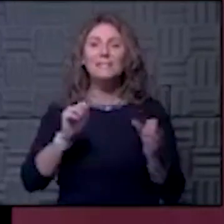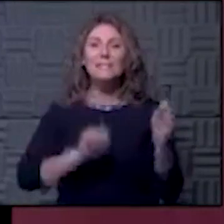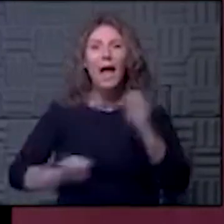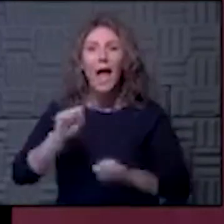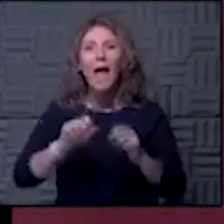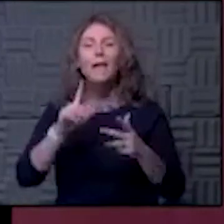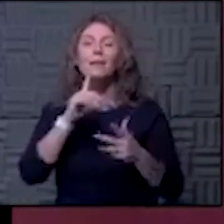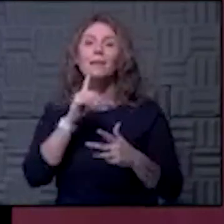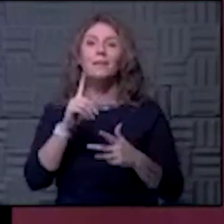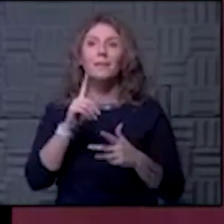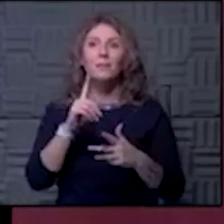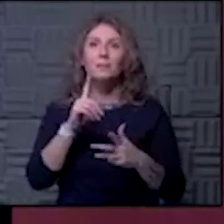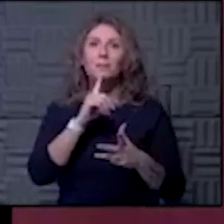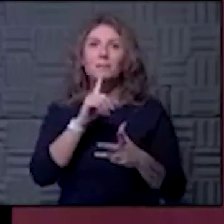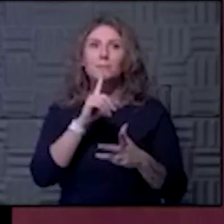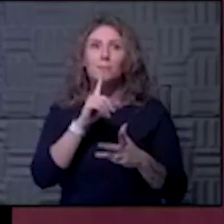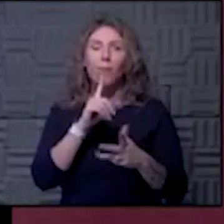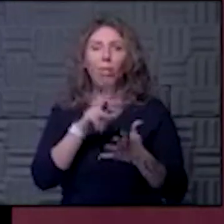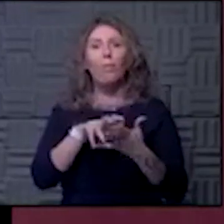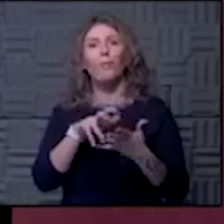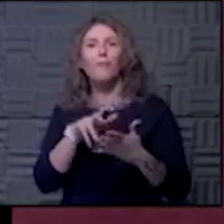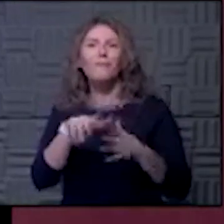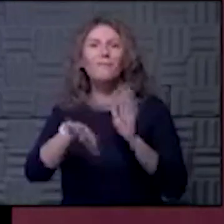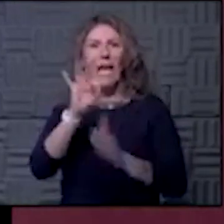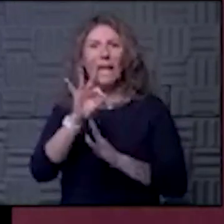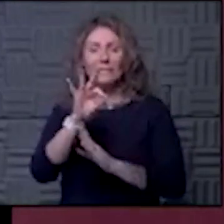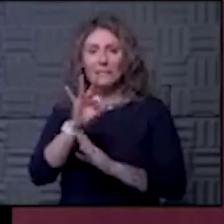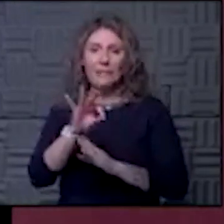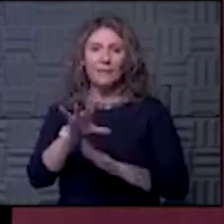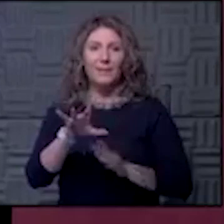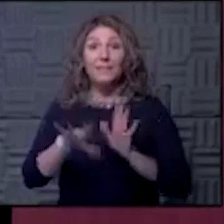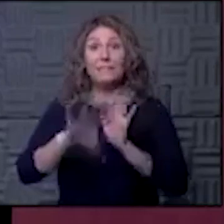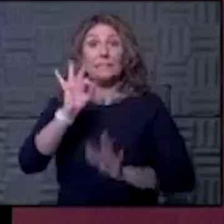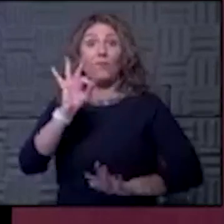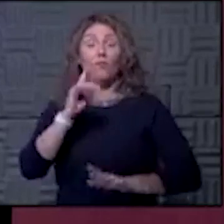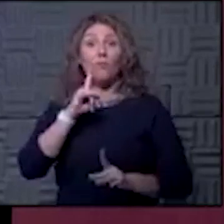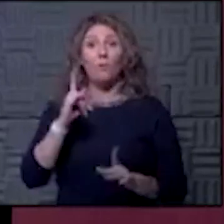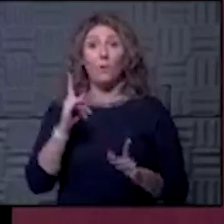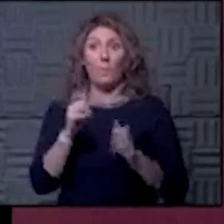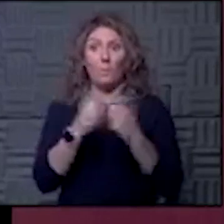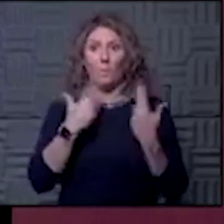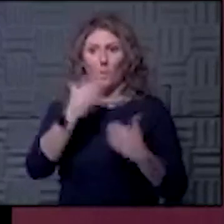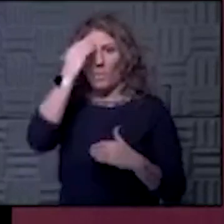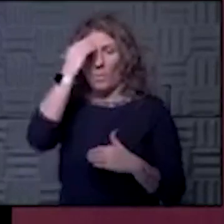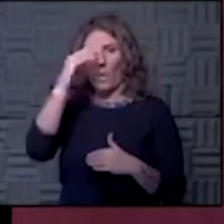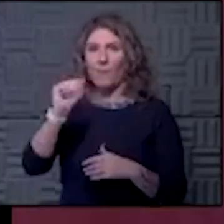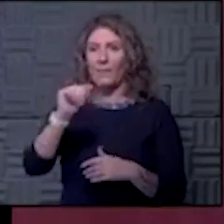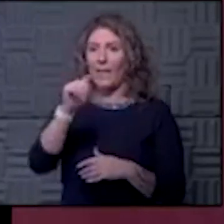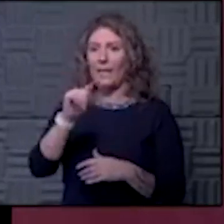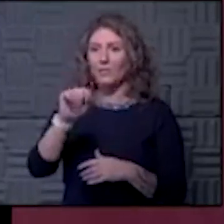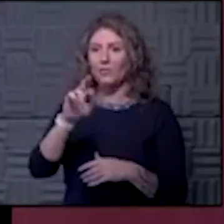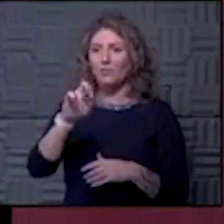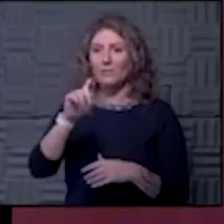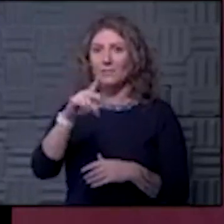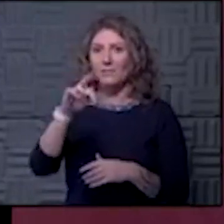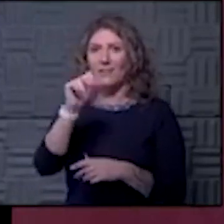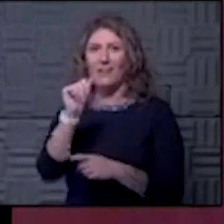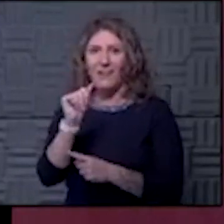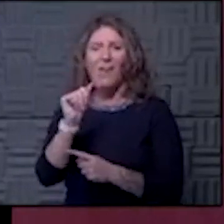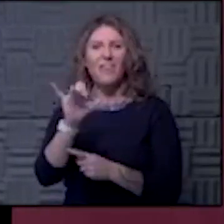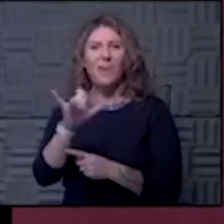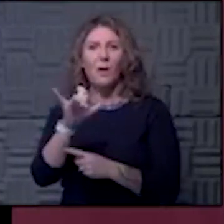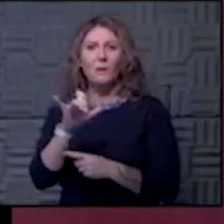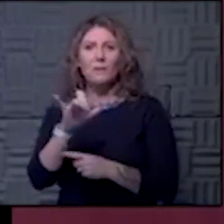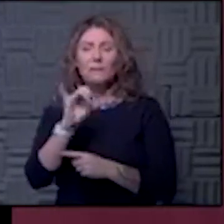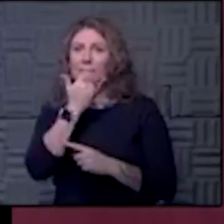fumbles or bumbles onto discoveries. As I understand it, on the AstraZeneca trial, it was a mistake that led to half the dose